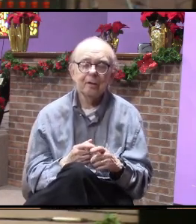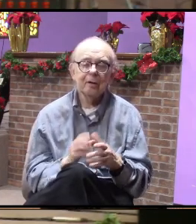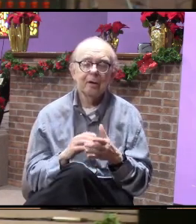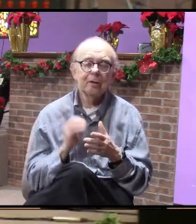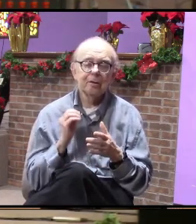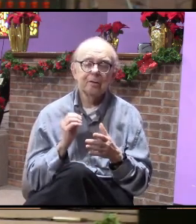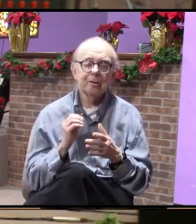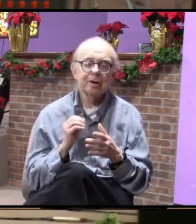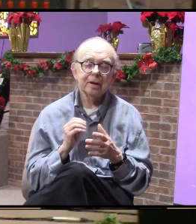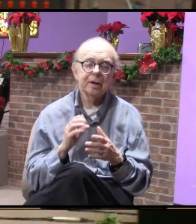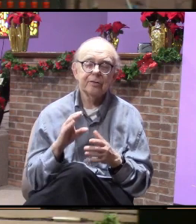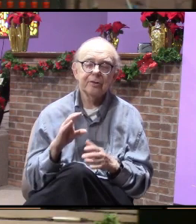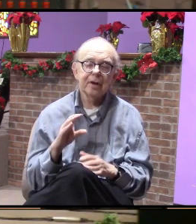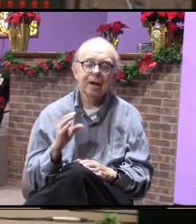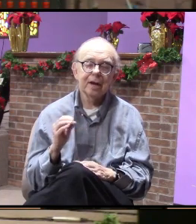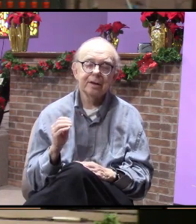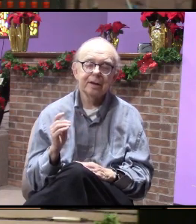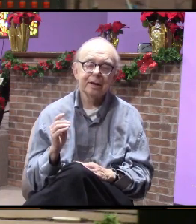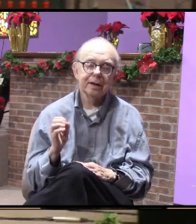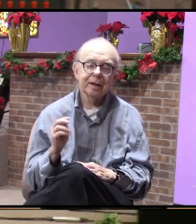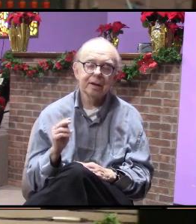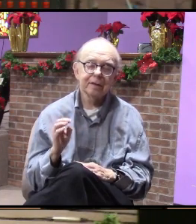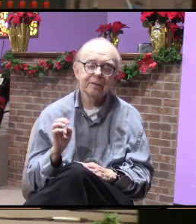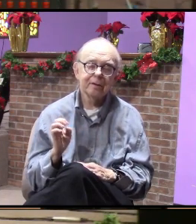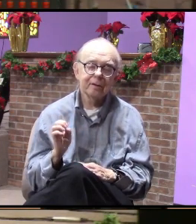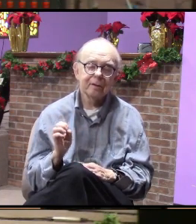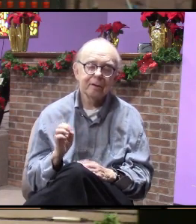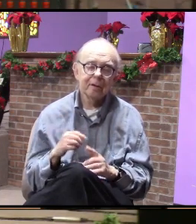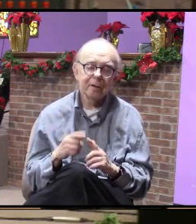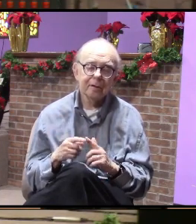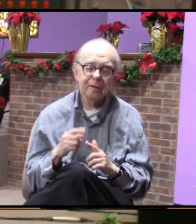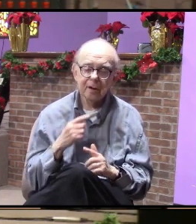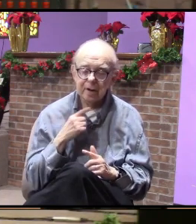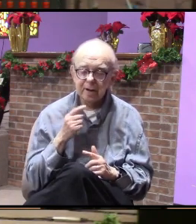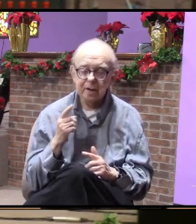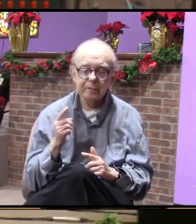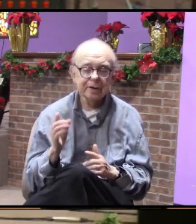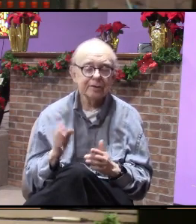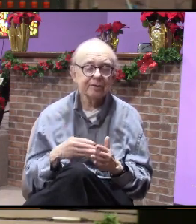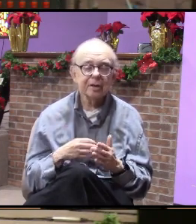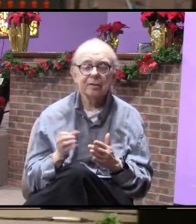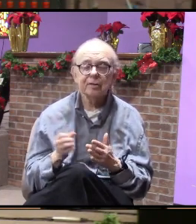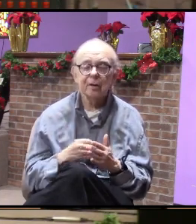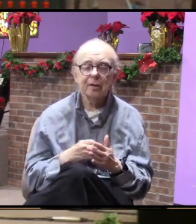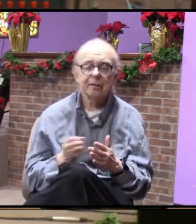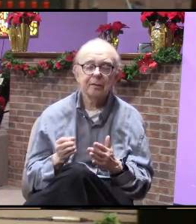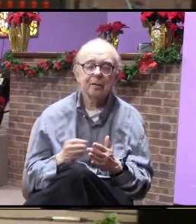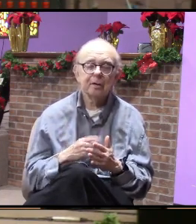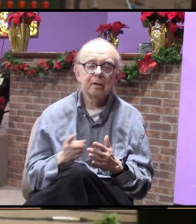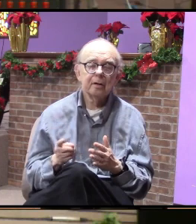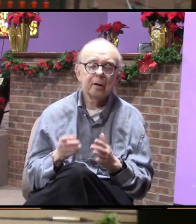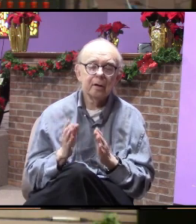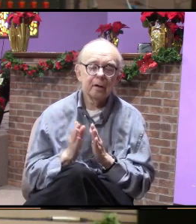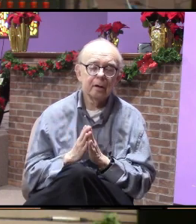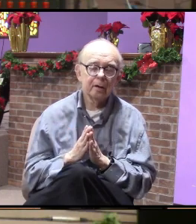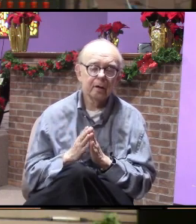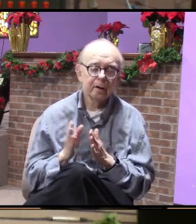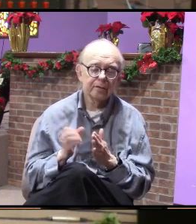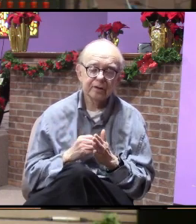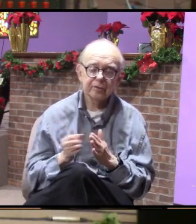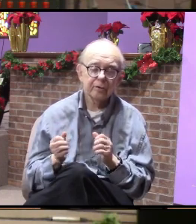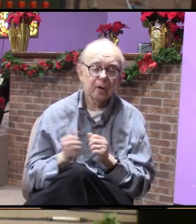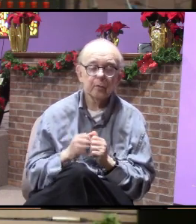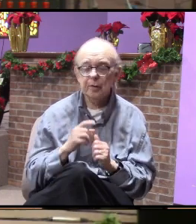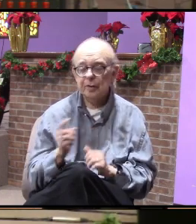learning a cadence. And then they would sing songs, and you would have to sing the song with